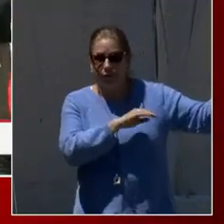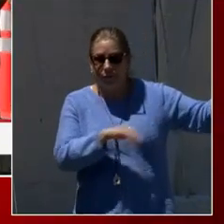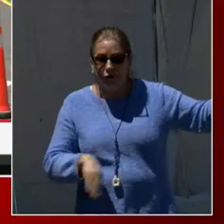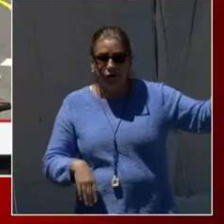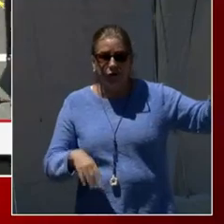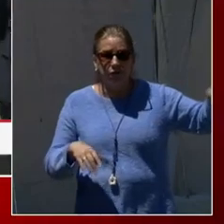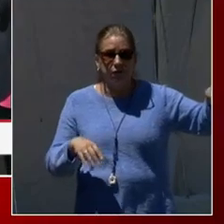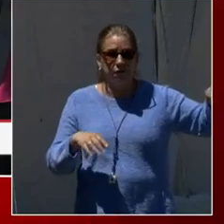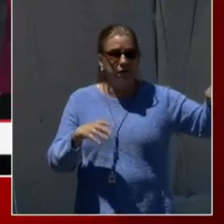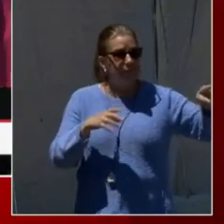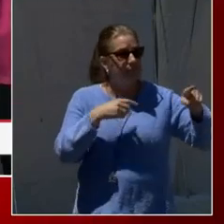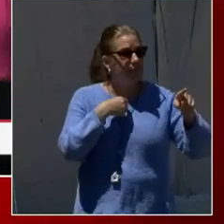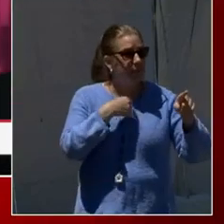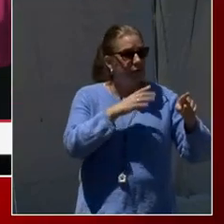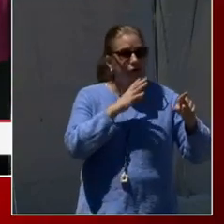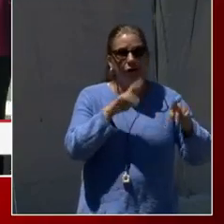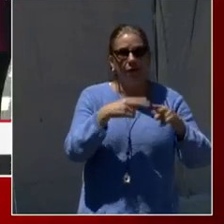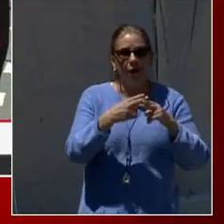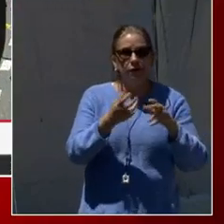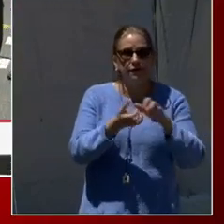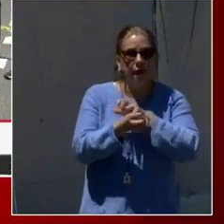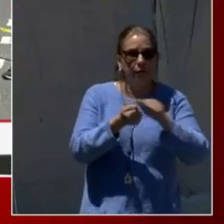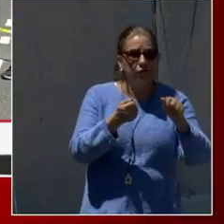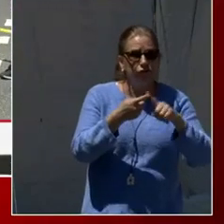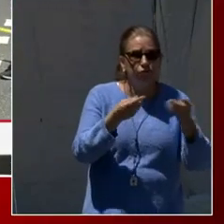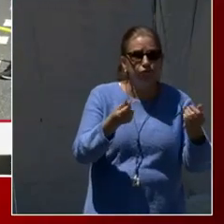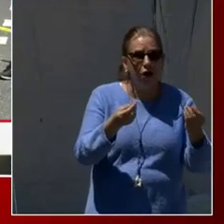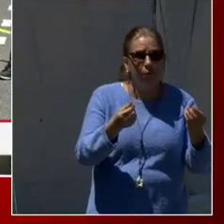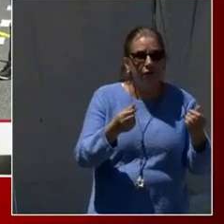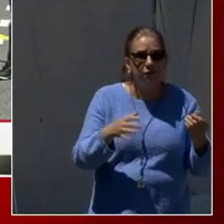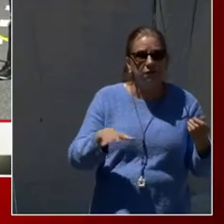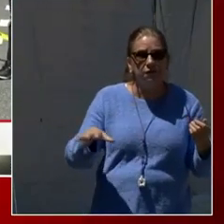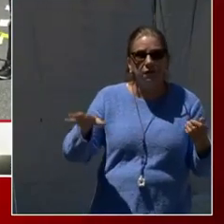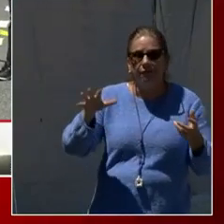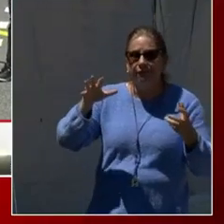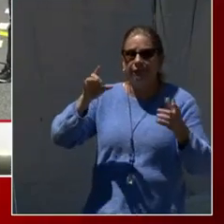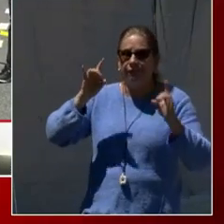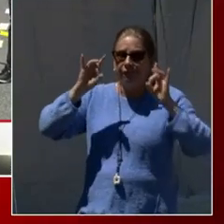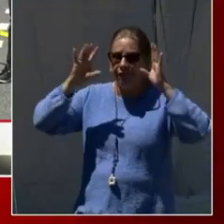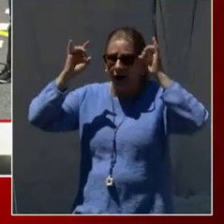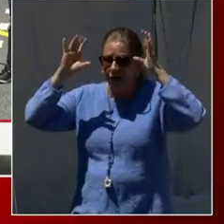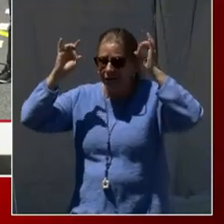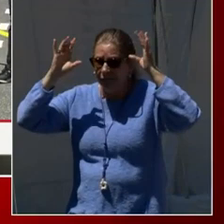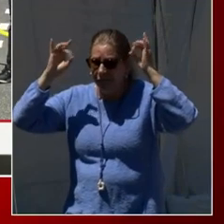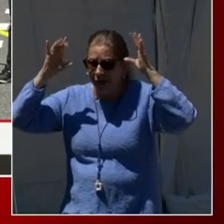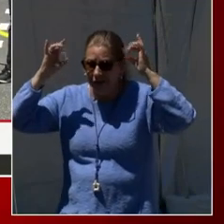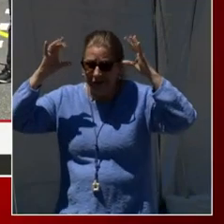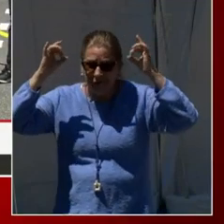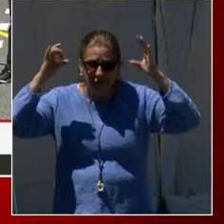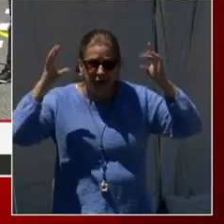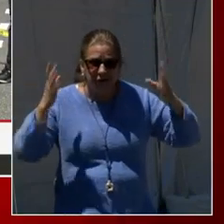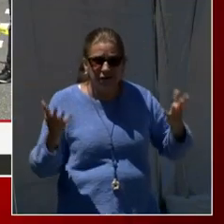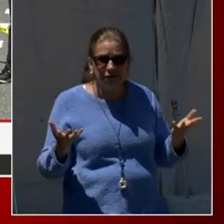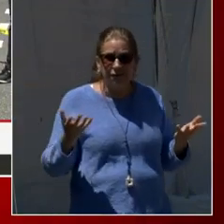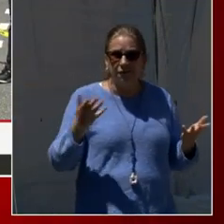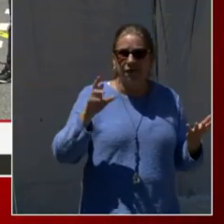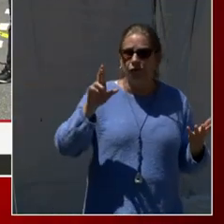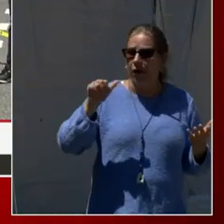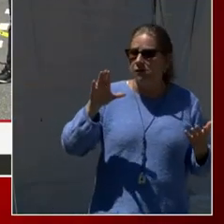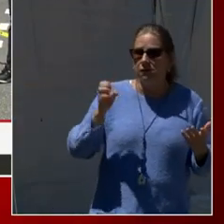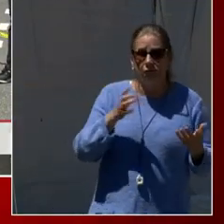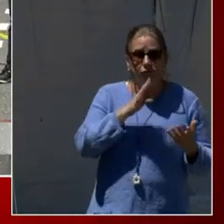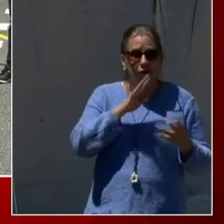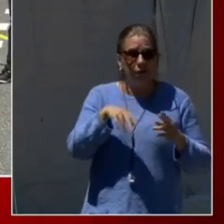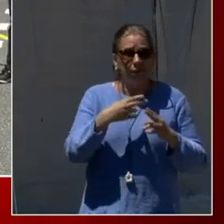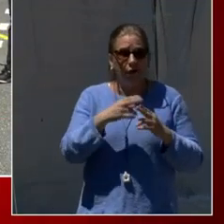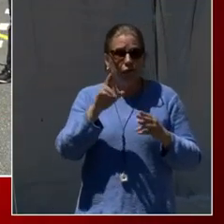and the violence overshadowing the purpose of these protests, which is to raise issues about racial inequality and police brutality. Is the district